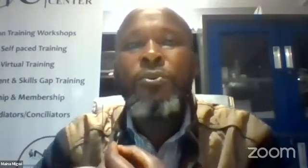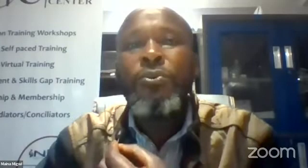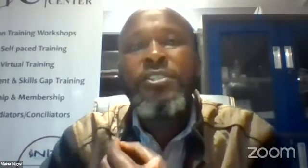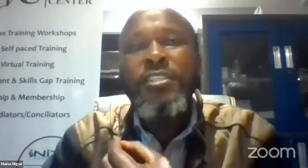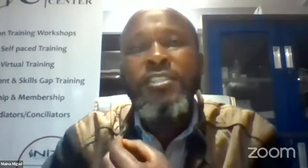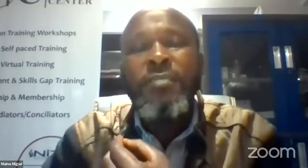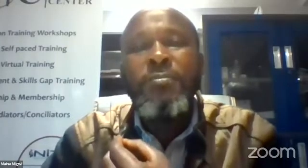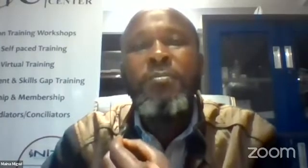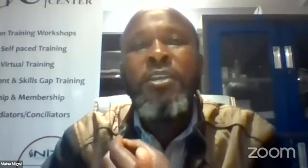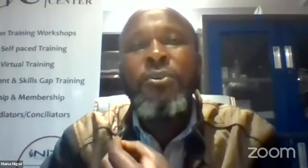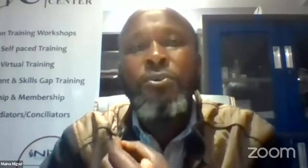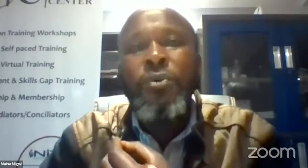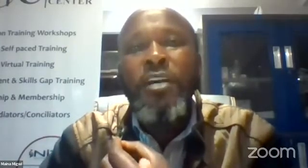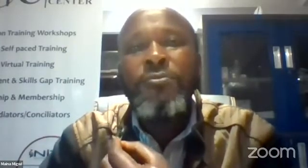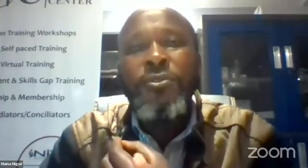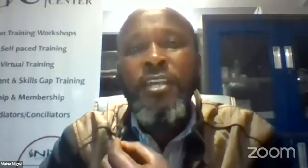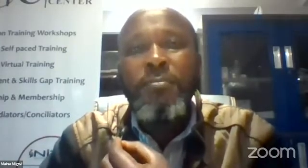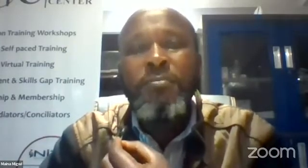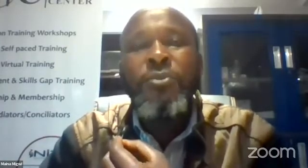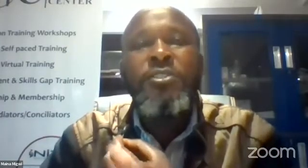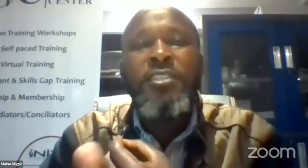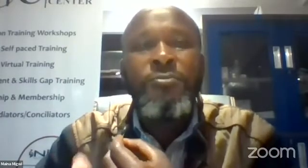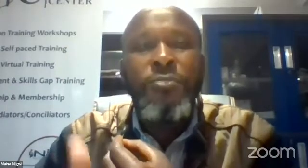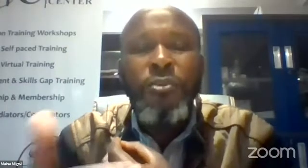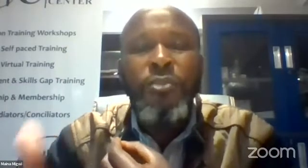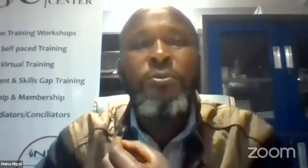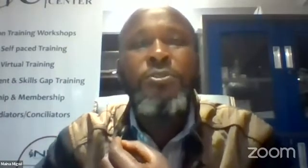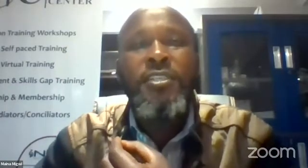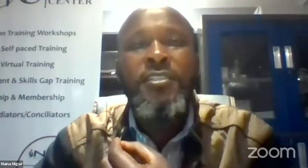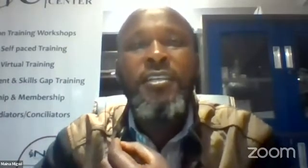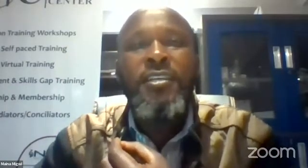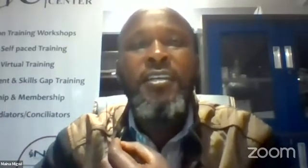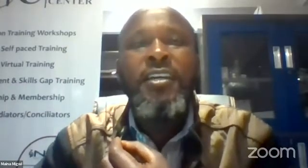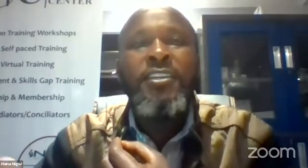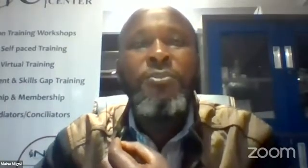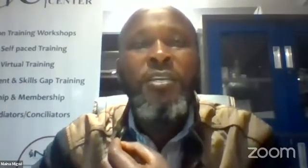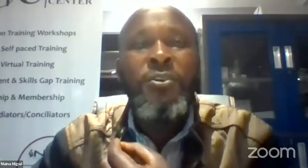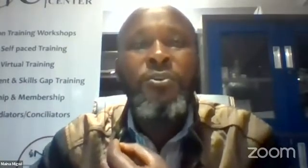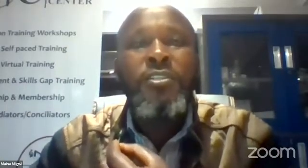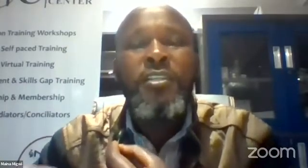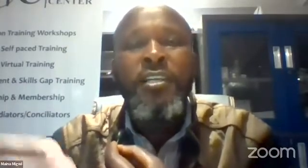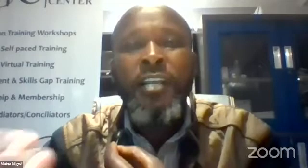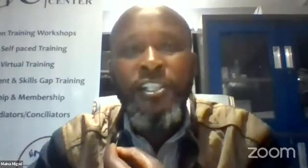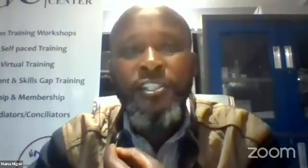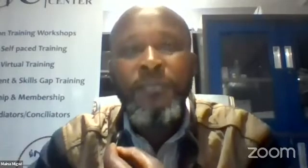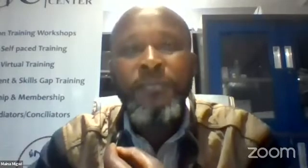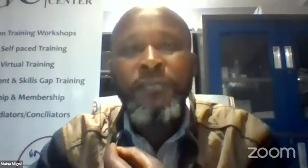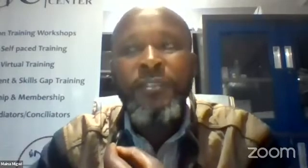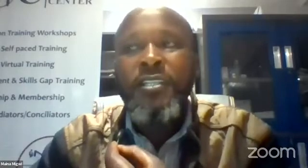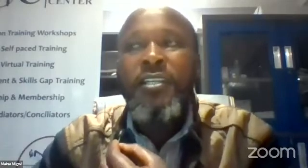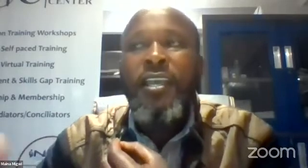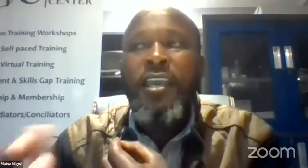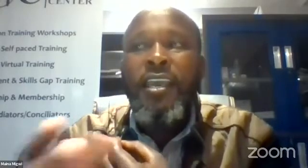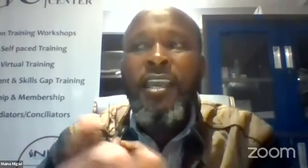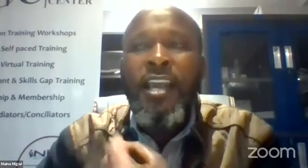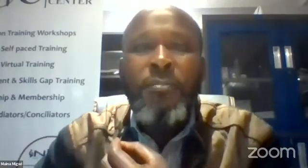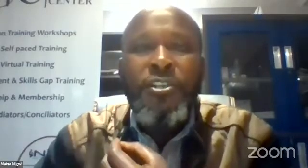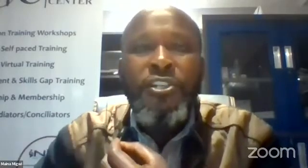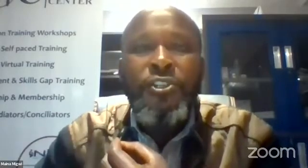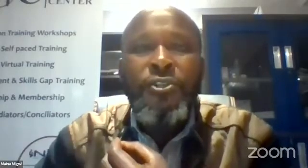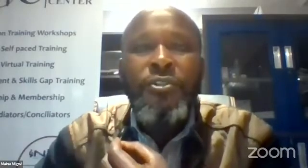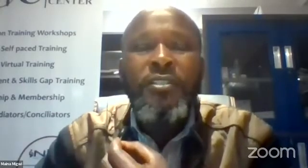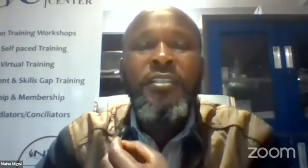then the court system may not work for them because it's a formal process and you may not rush.